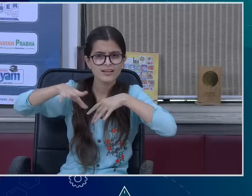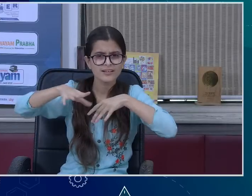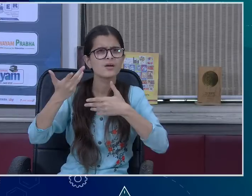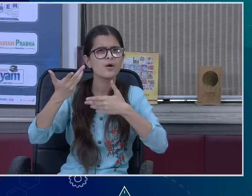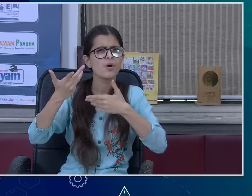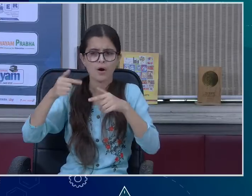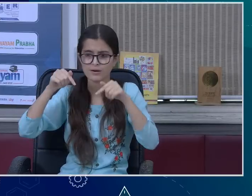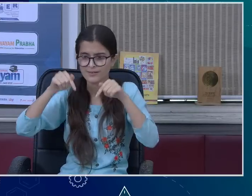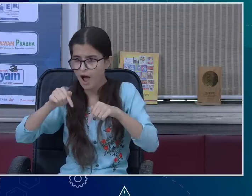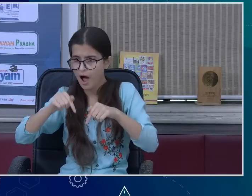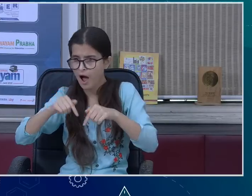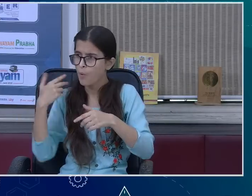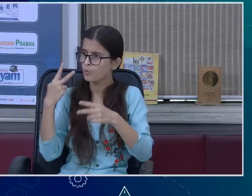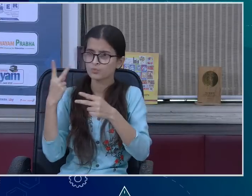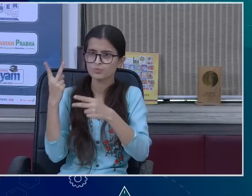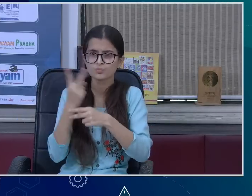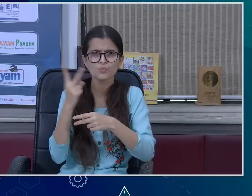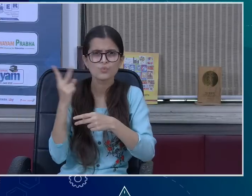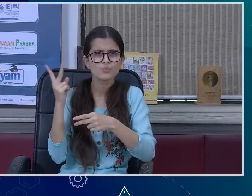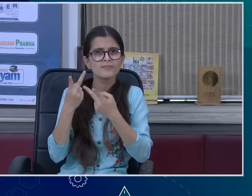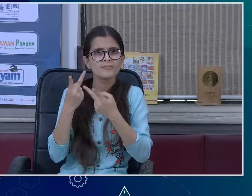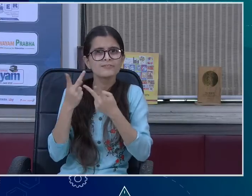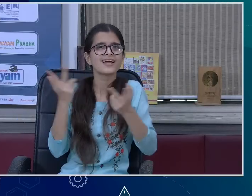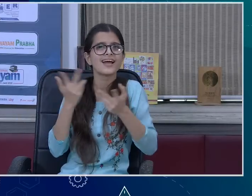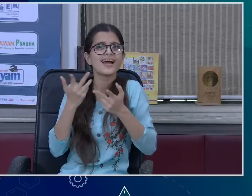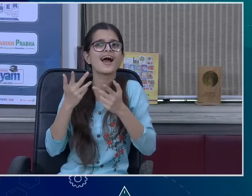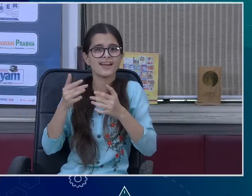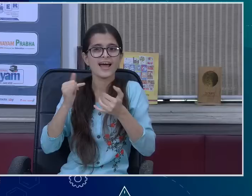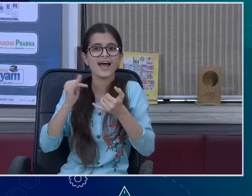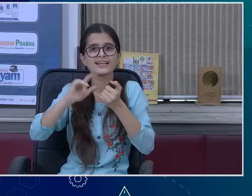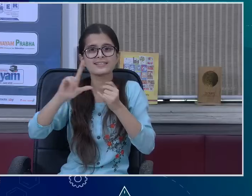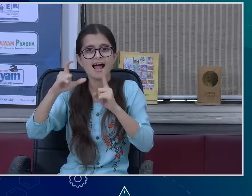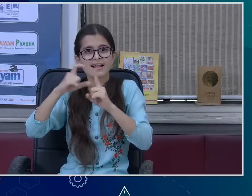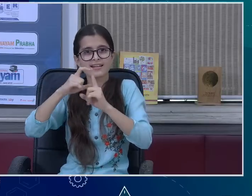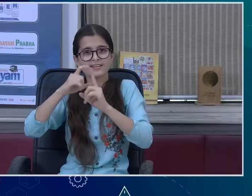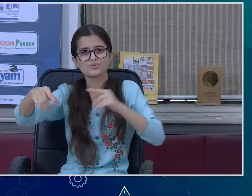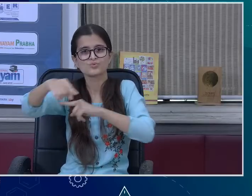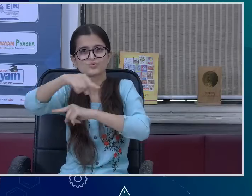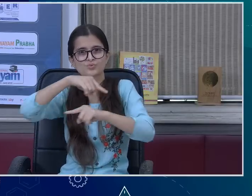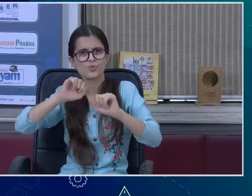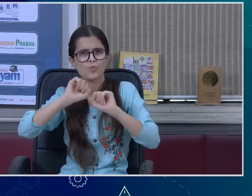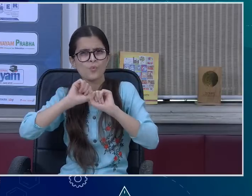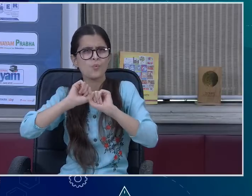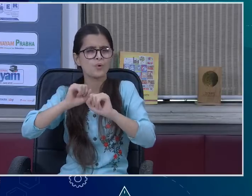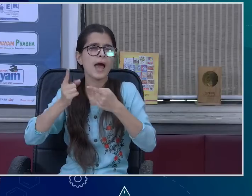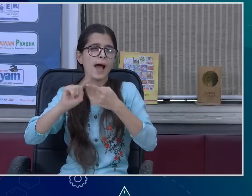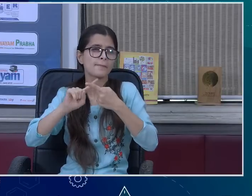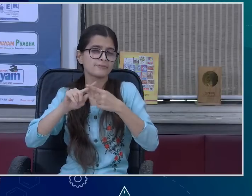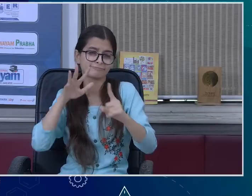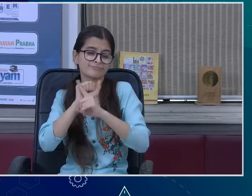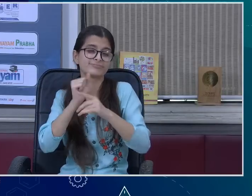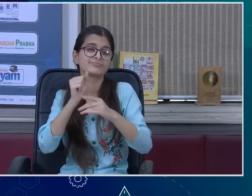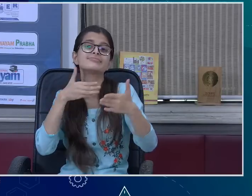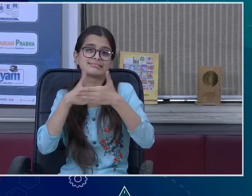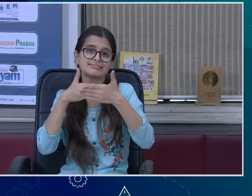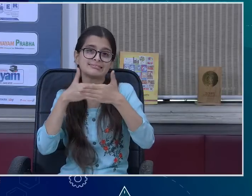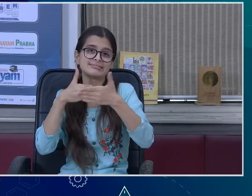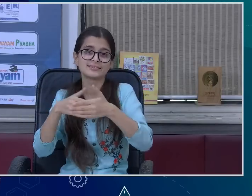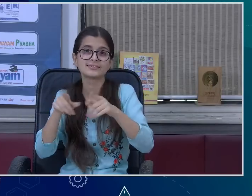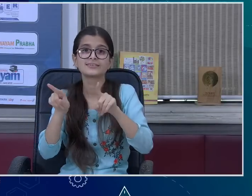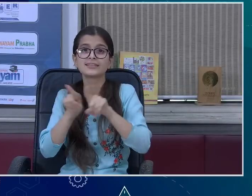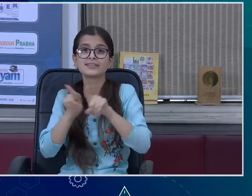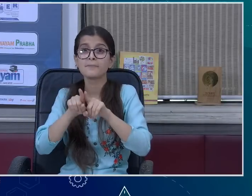differentiates children with SLD from anybody else with some kind of difficulty. But if you take intellectual